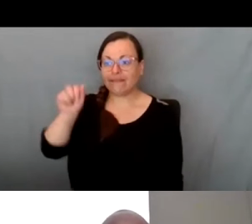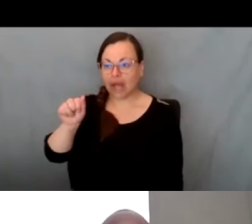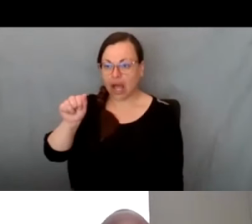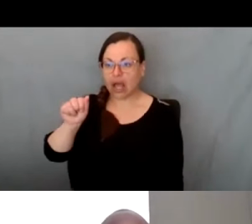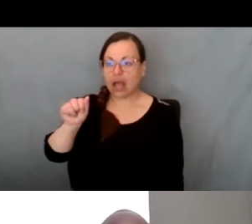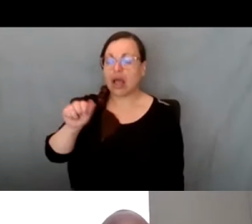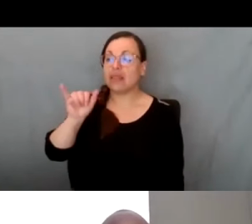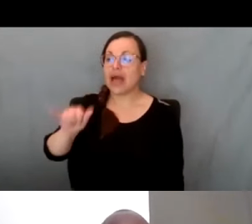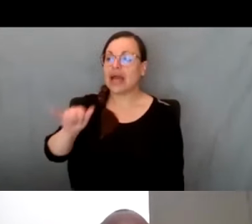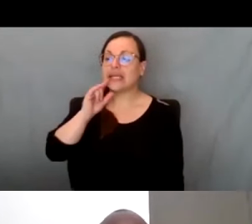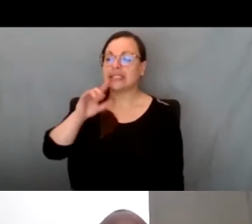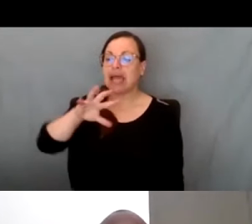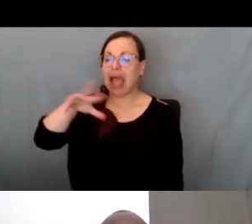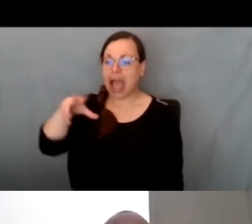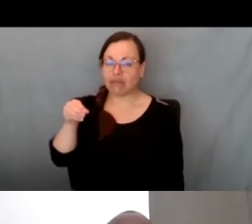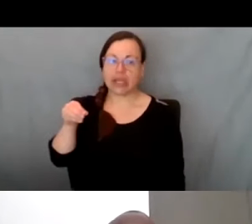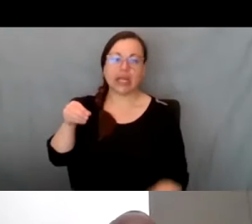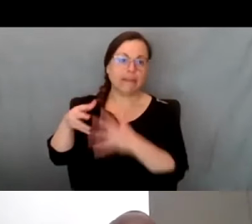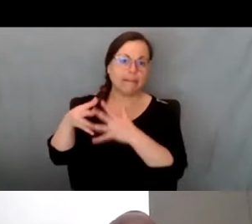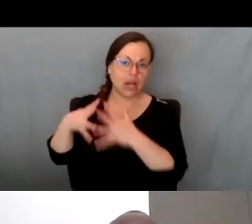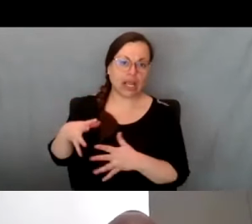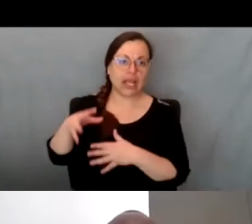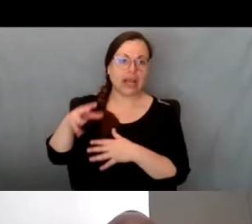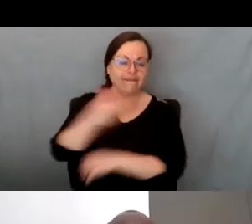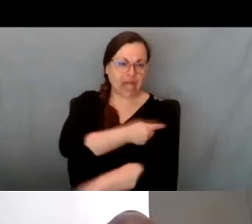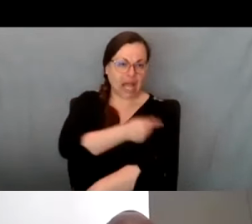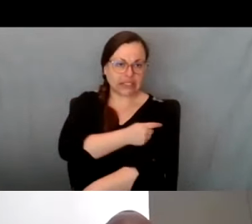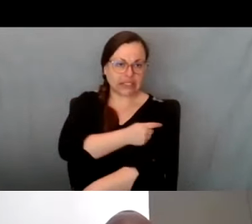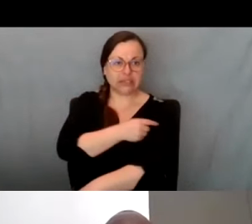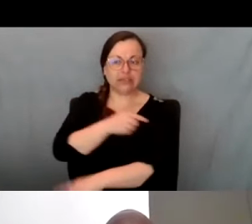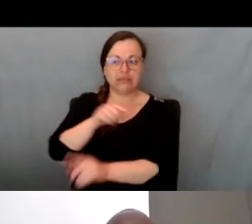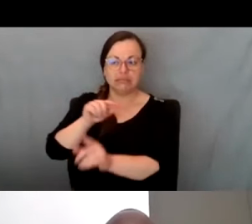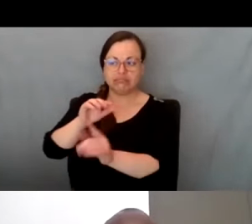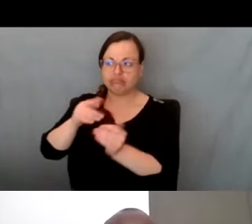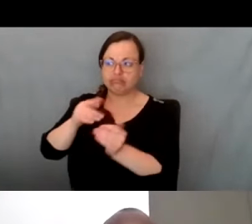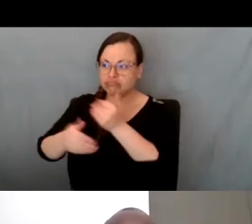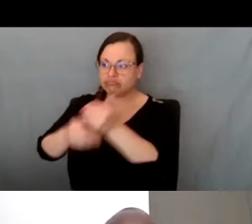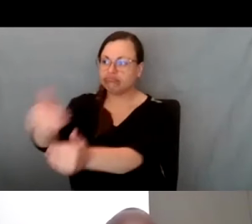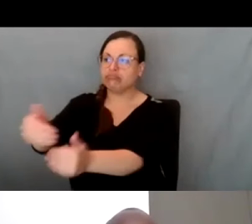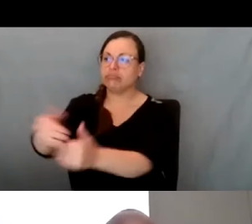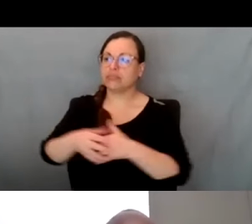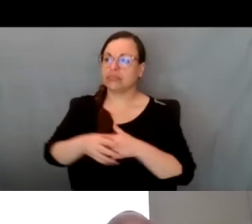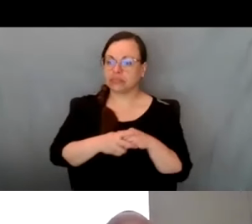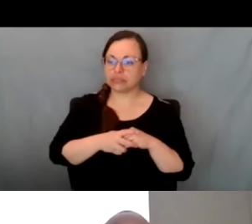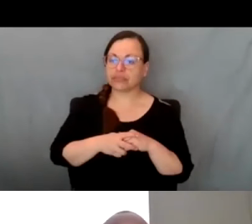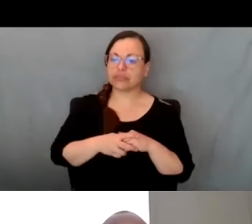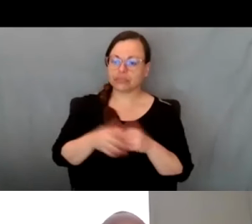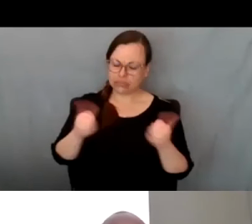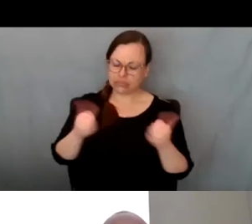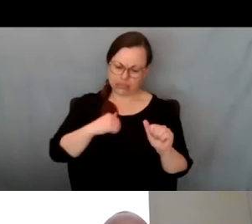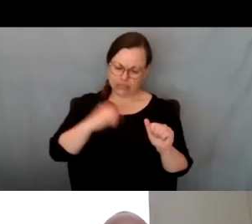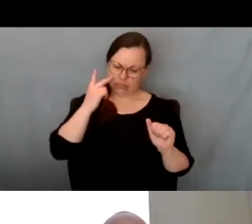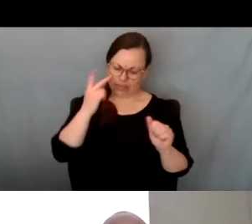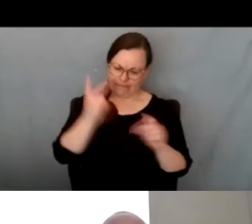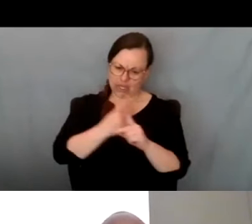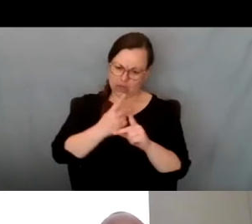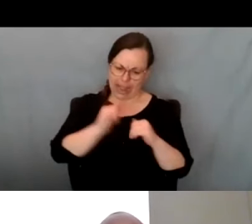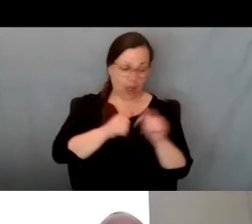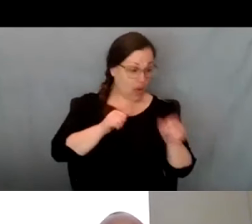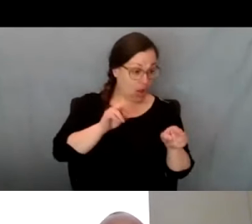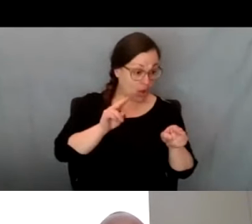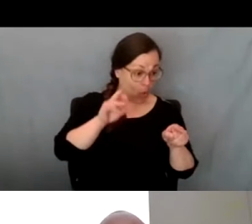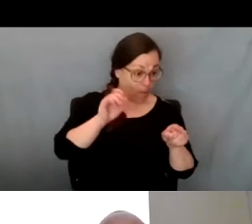Vaccine Acquisition Task Team, that is trying also to see how to complement the work that COVAX is going to